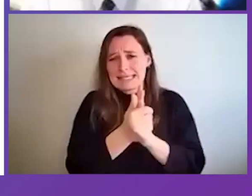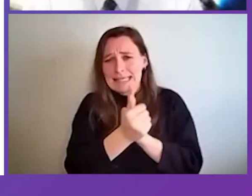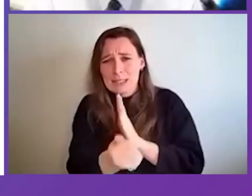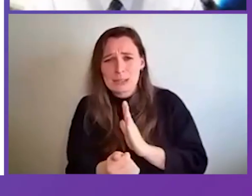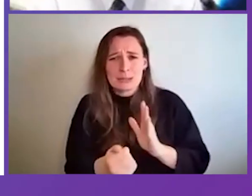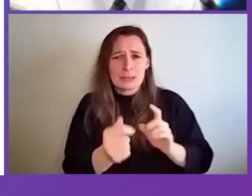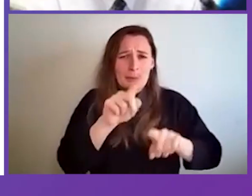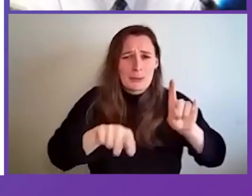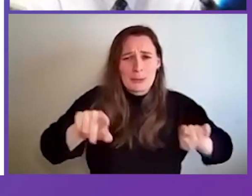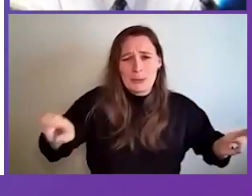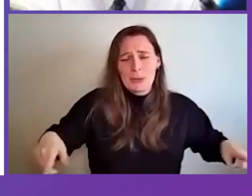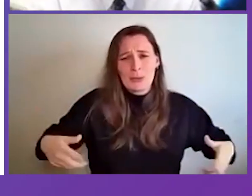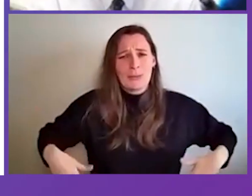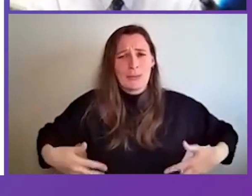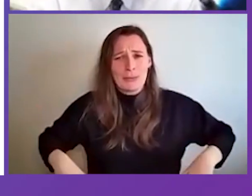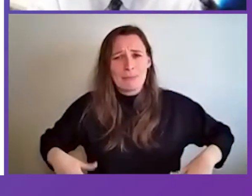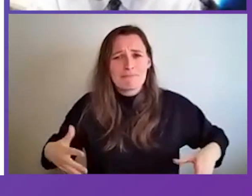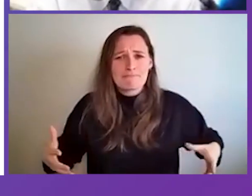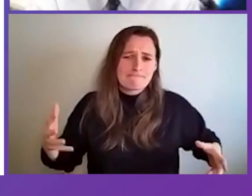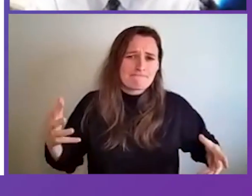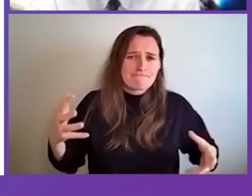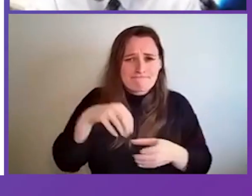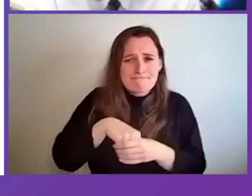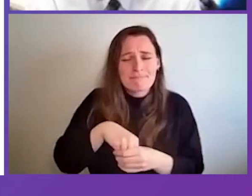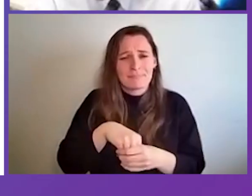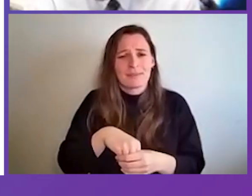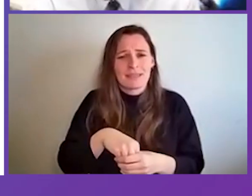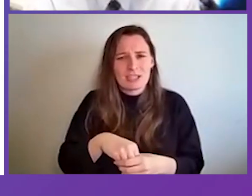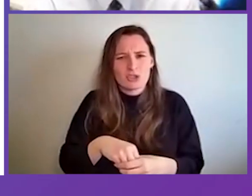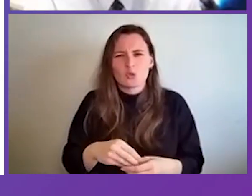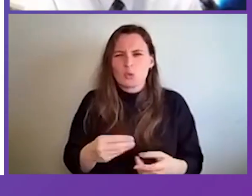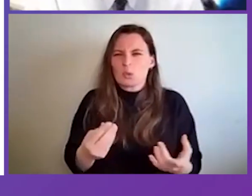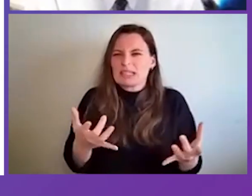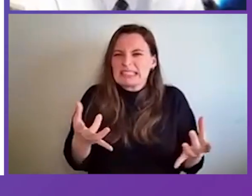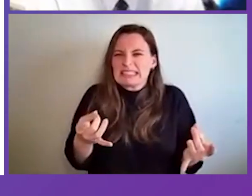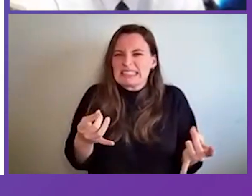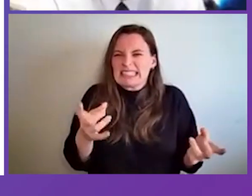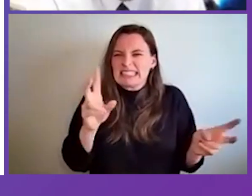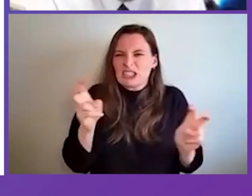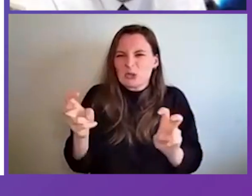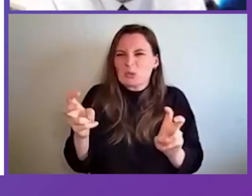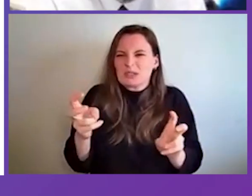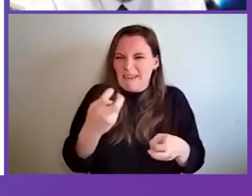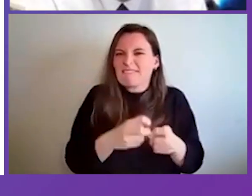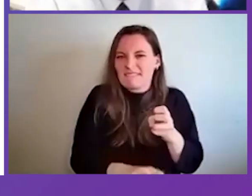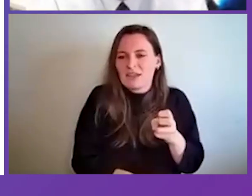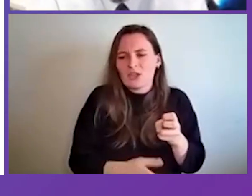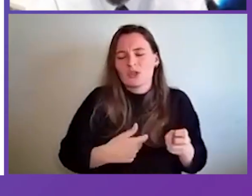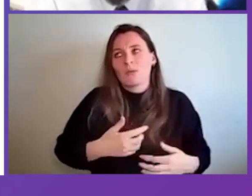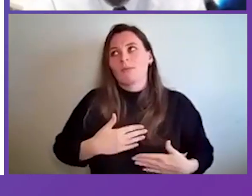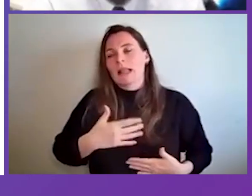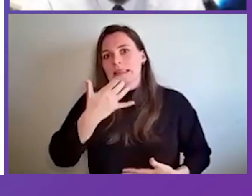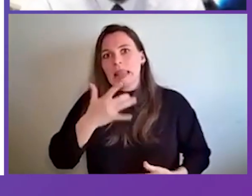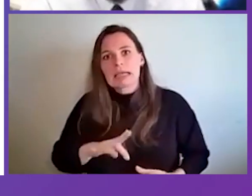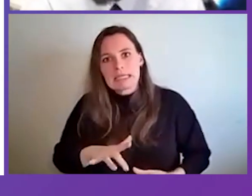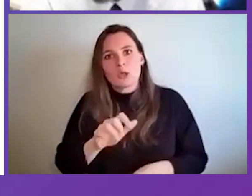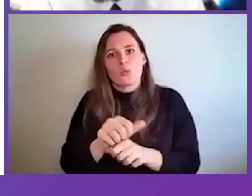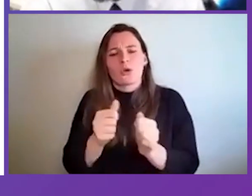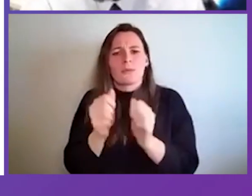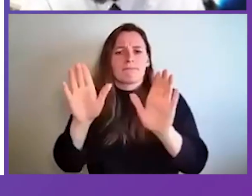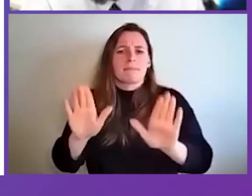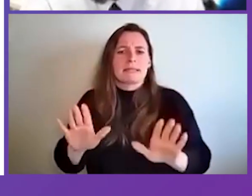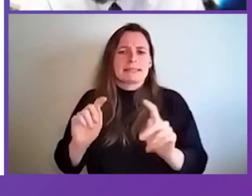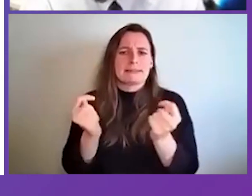big, thorny issue, and I consider myself fortunate to be able to work with such a talented team to be able to take this on.